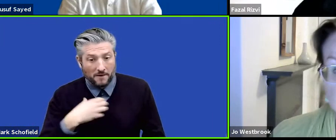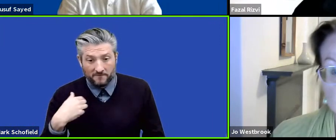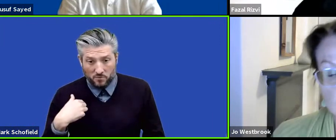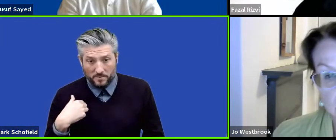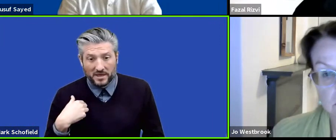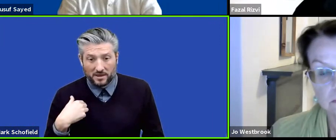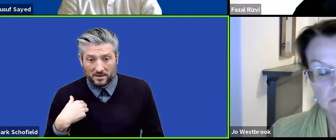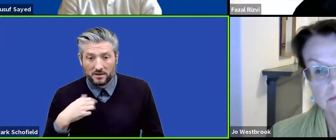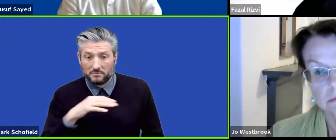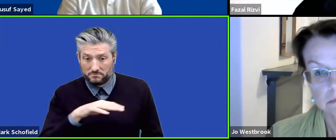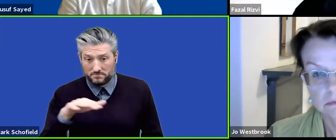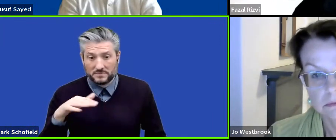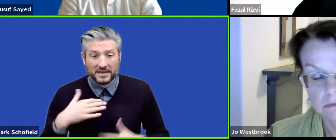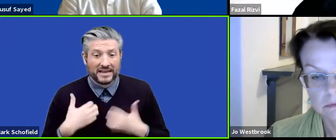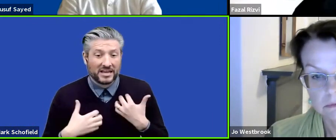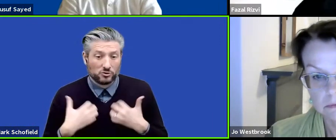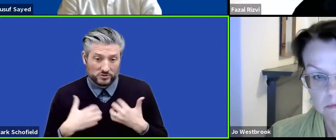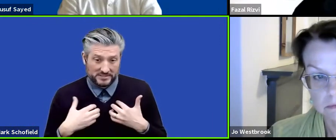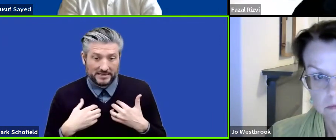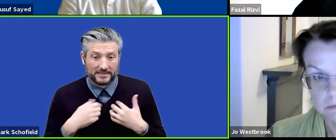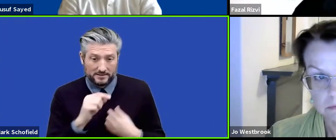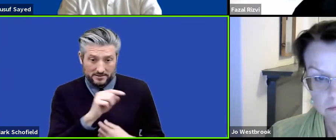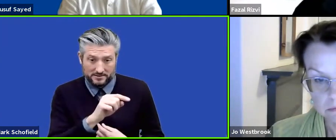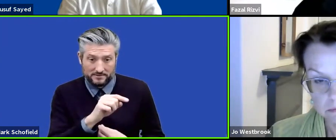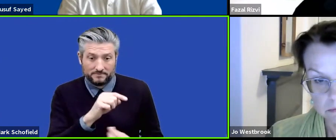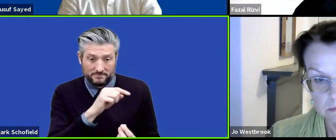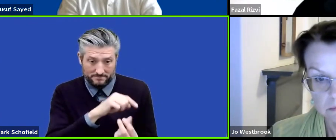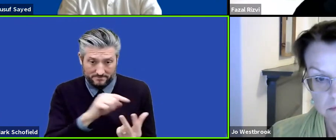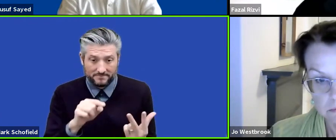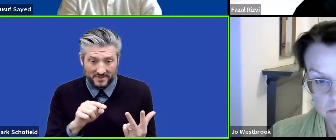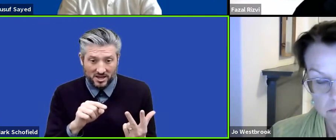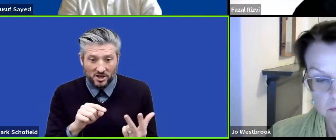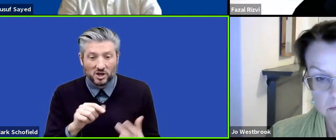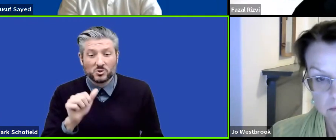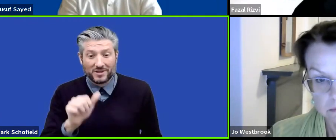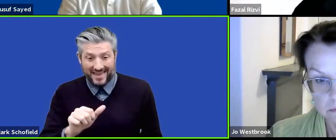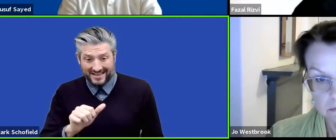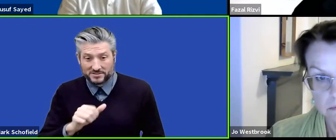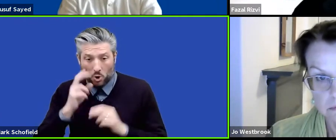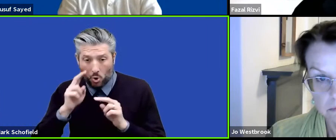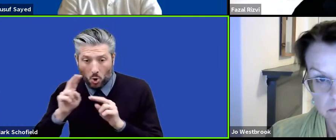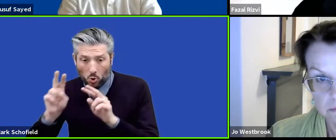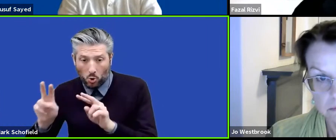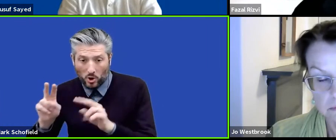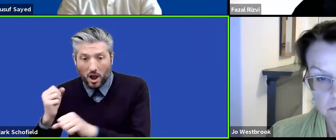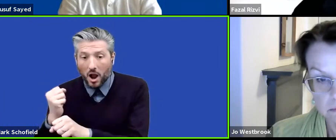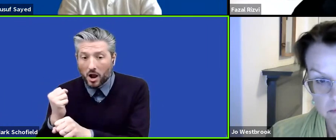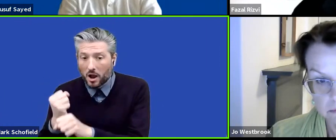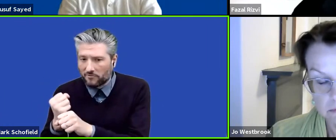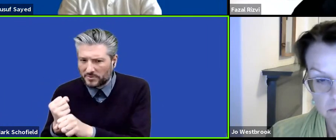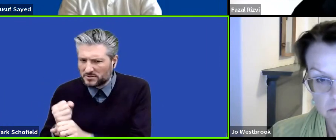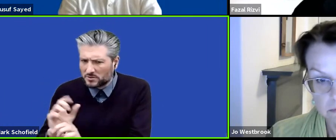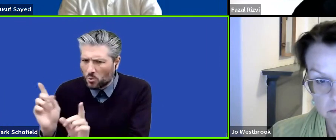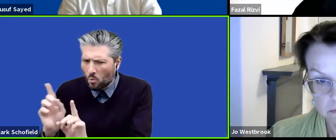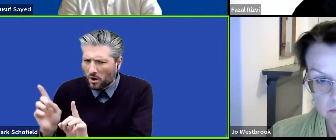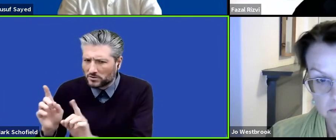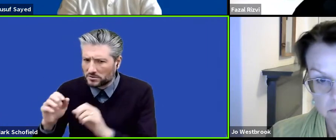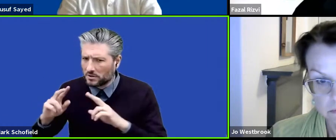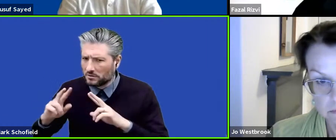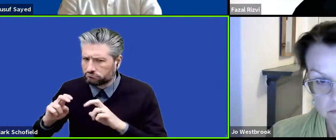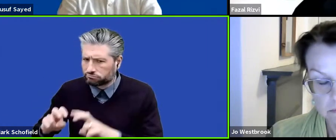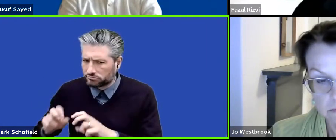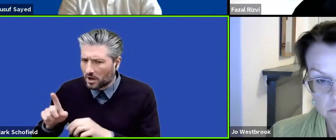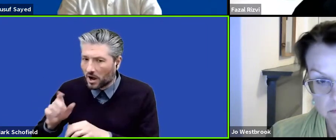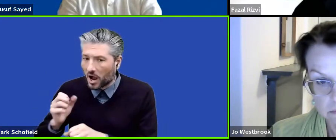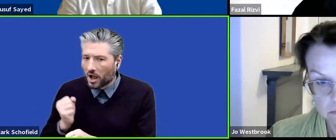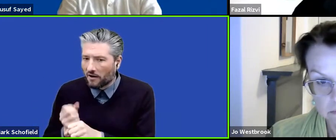So we shouldn't only be looking at what the governments will do, we should also be looking at what the corporations